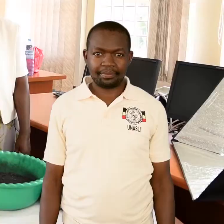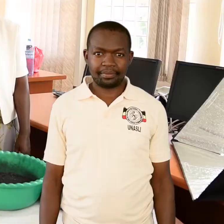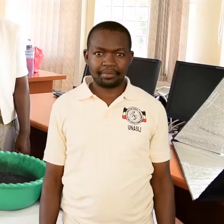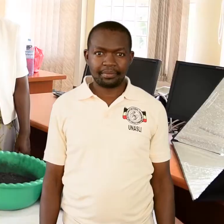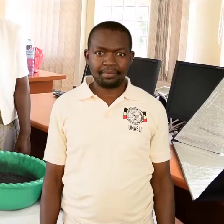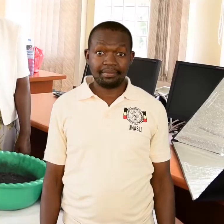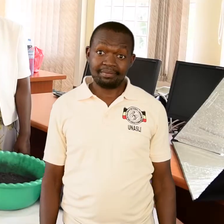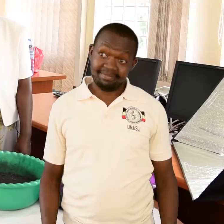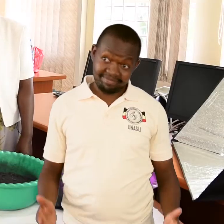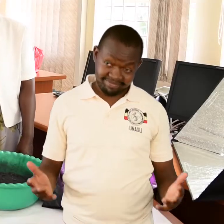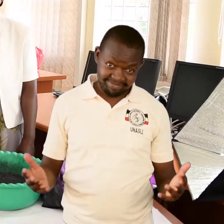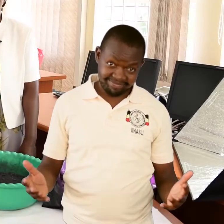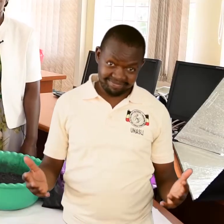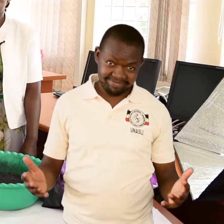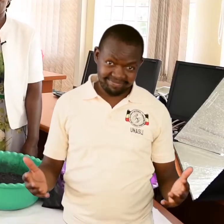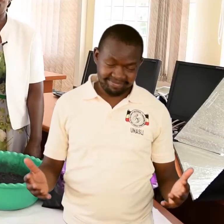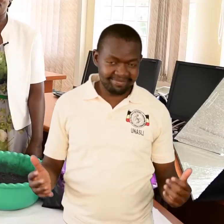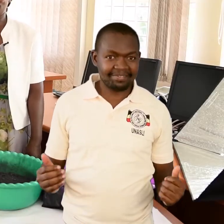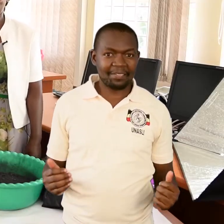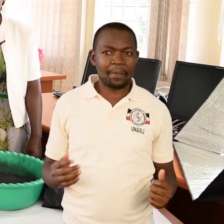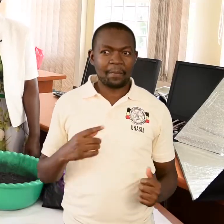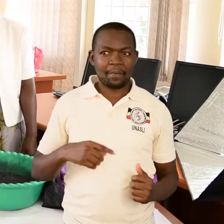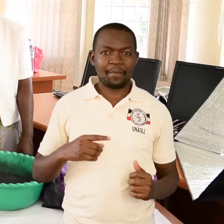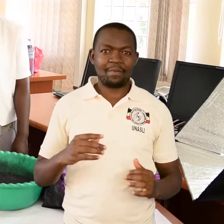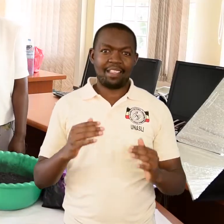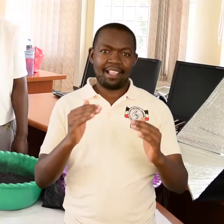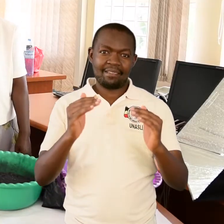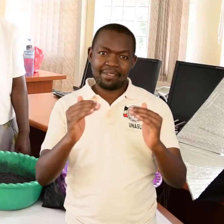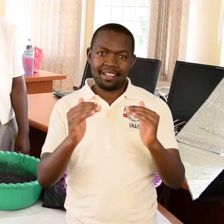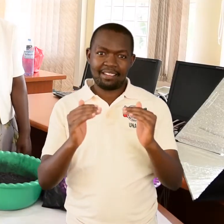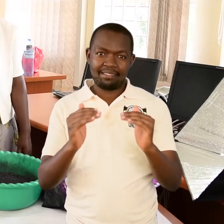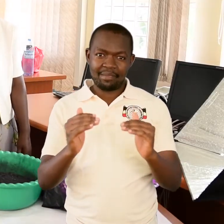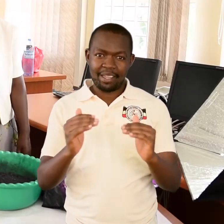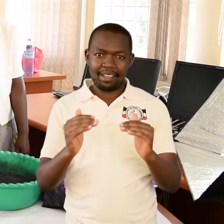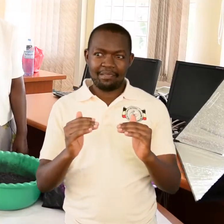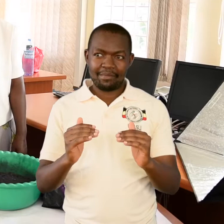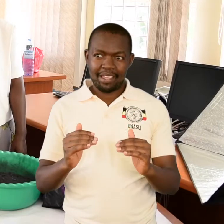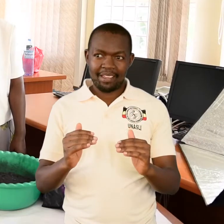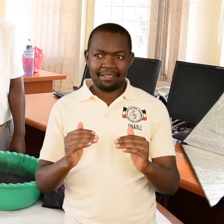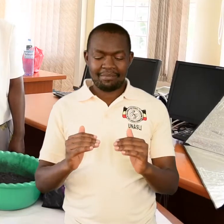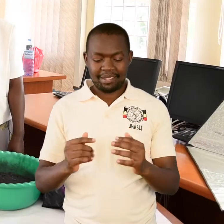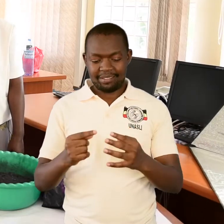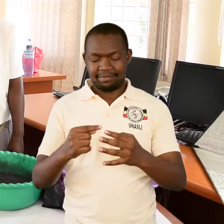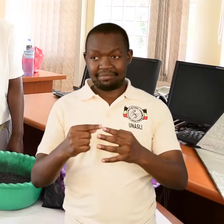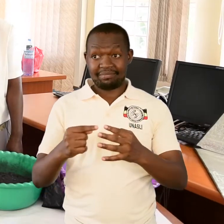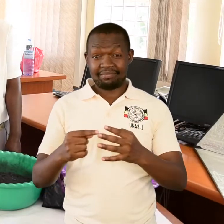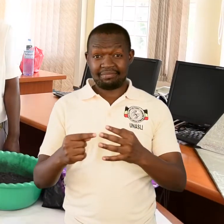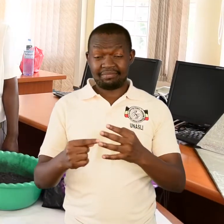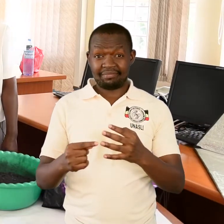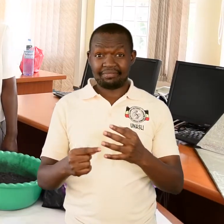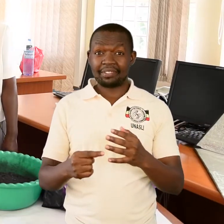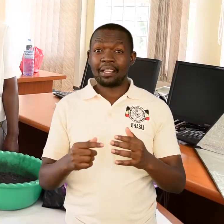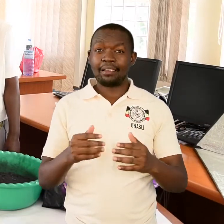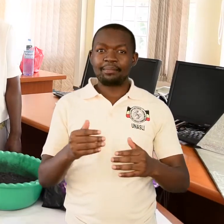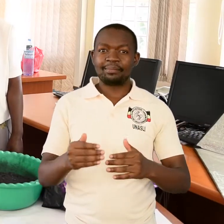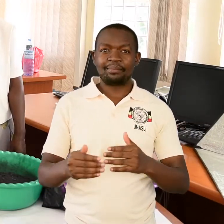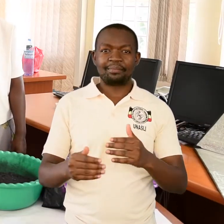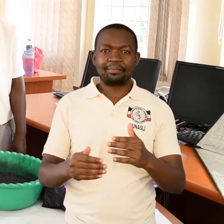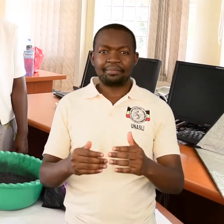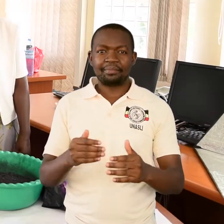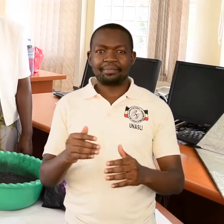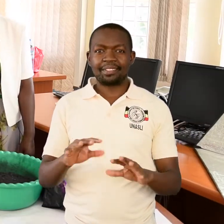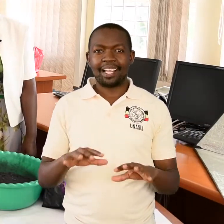briquettes. Now, we are going to take you through a step-by-step process of